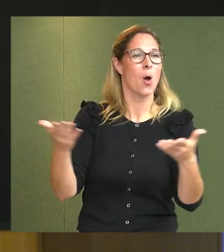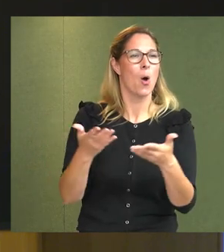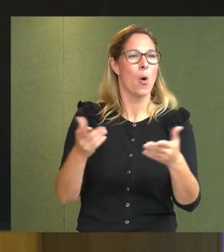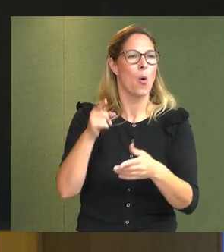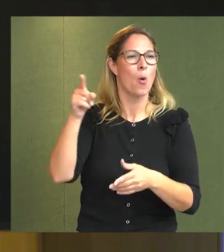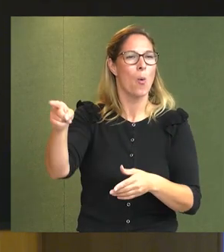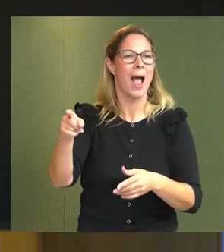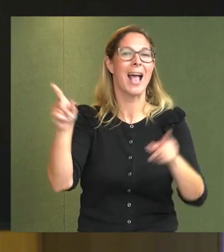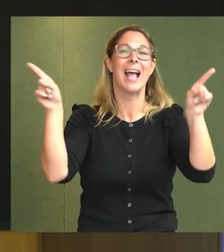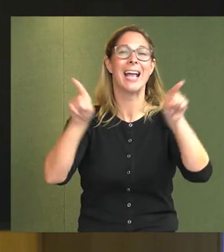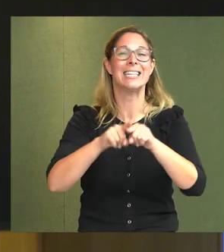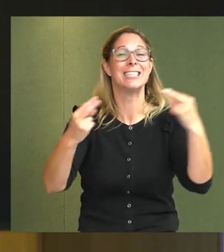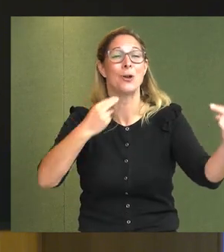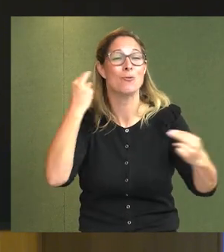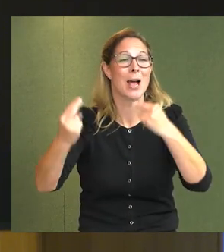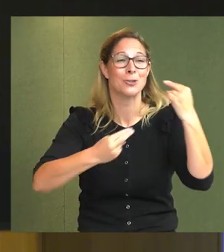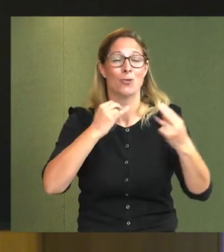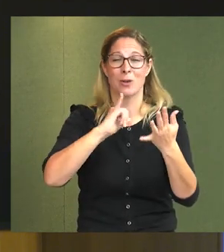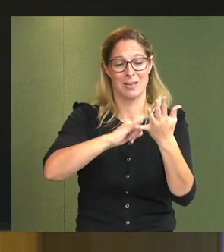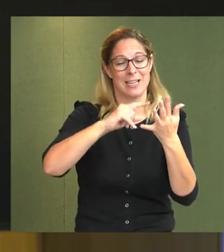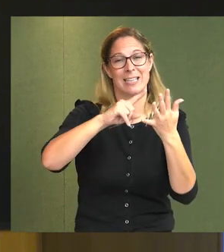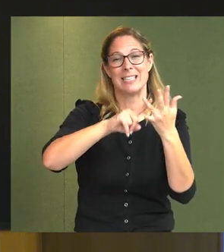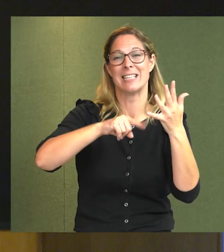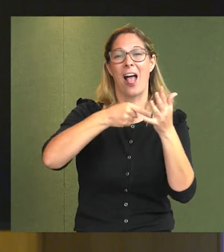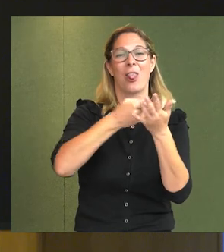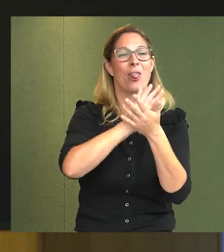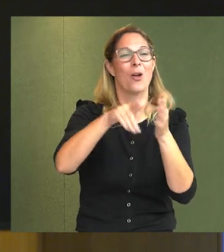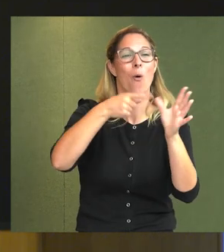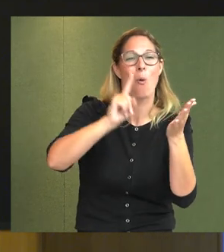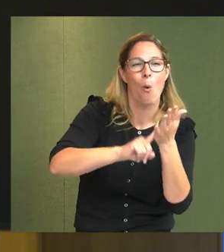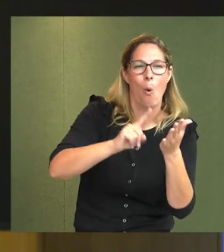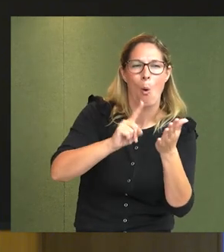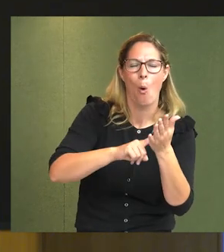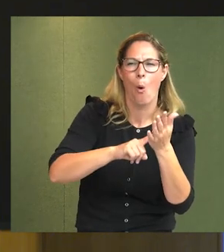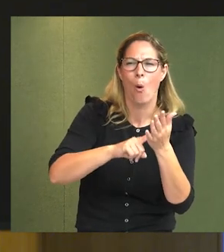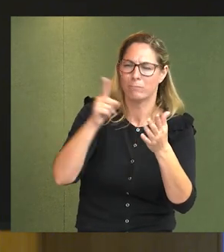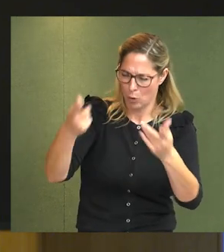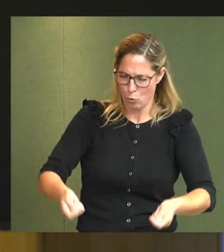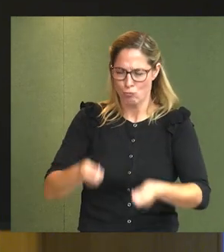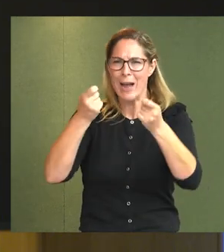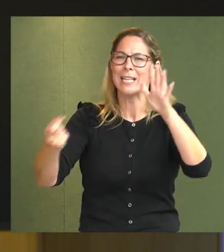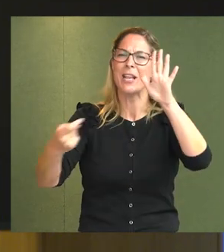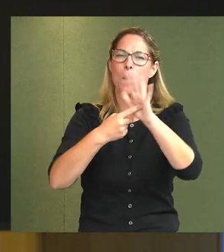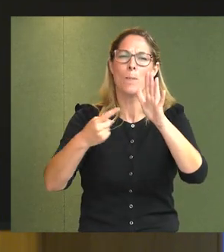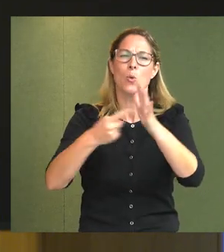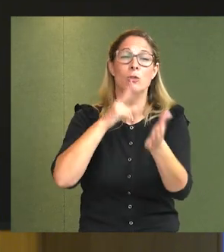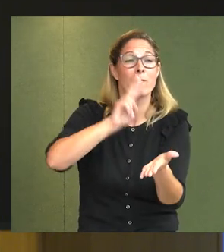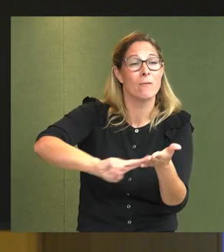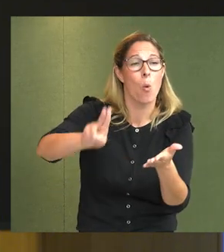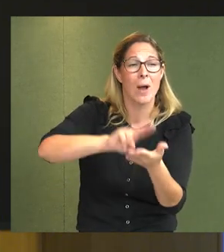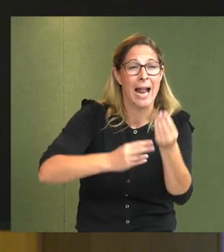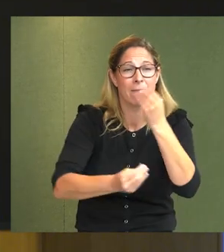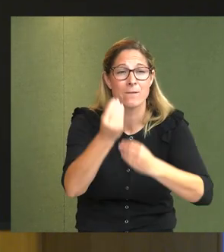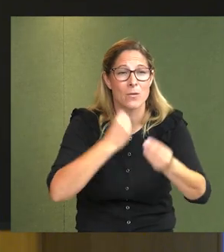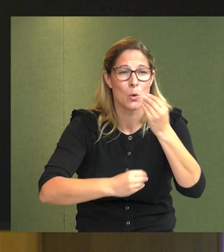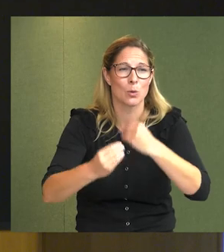meals. We already seen the warmth and human touch of King Charles in his words and actions since succeeding to Her Majesty the